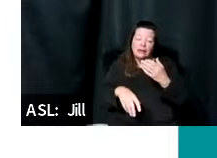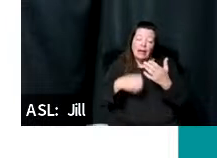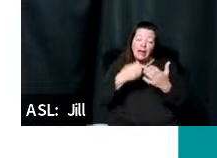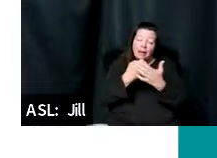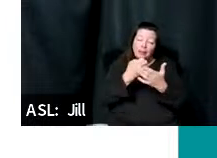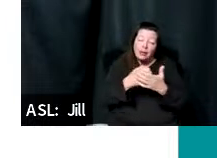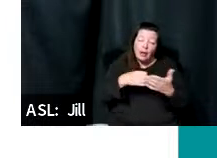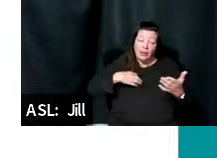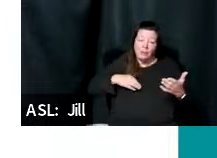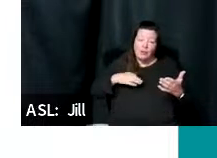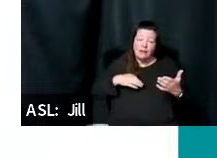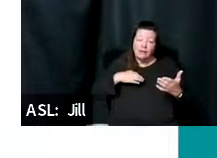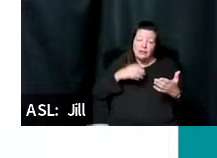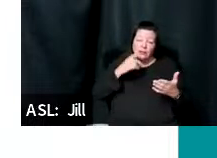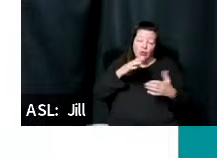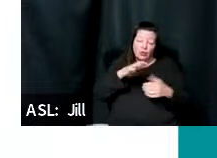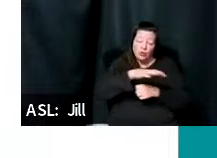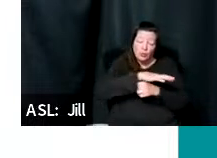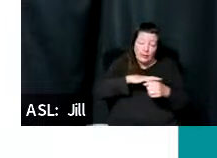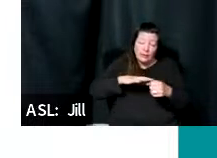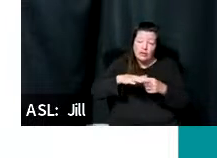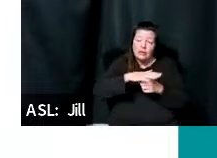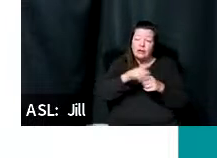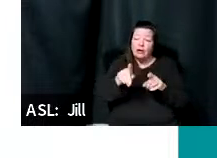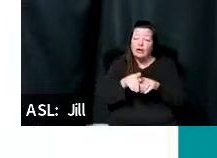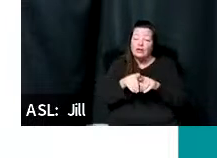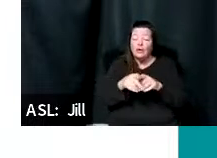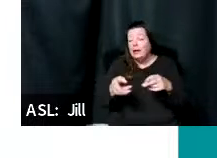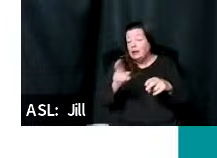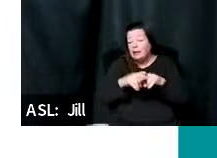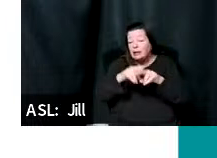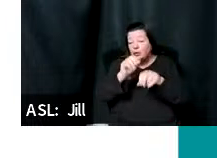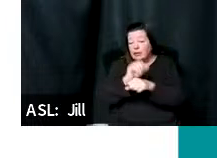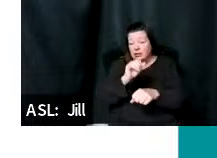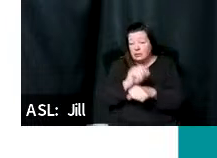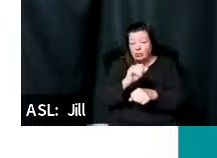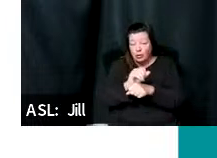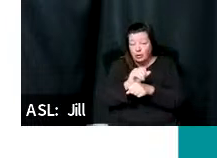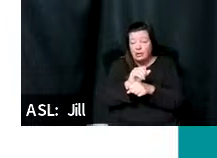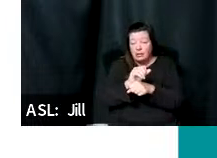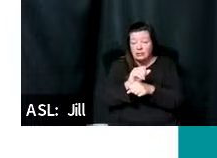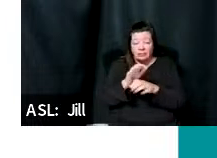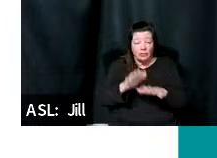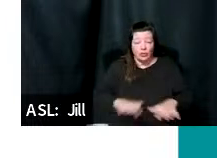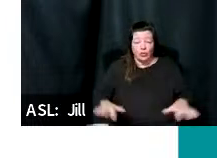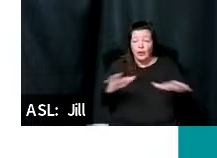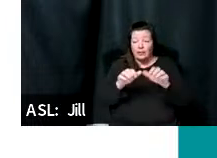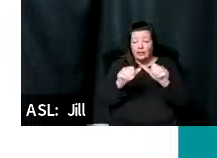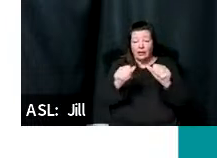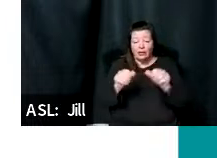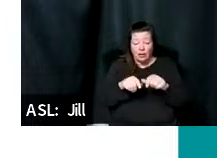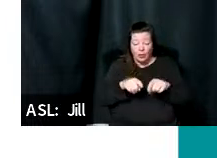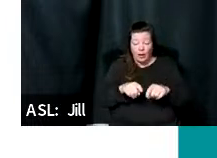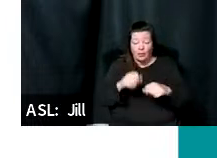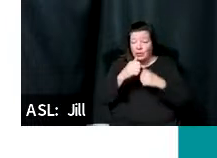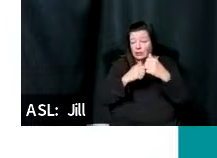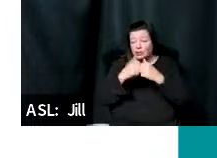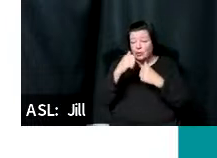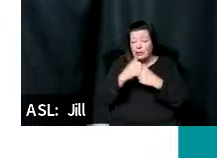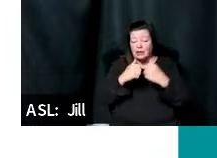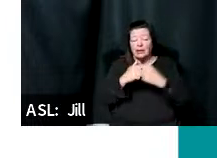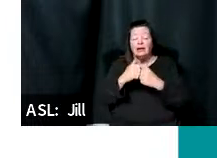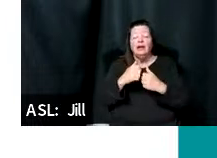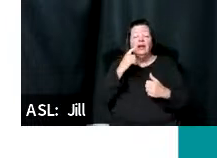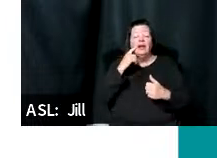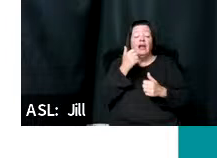benefits to the region. There will be increased employment throughout the region here as we're constructing this program. And for